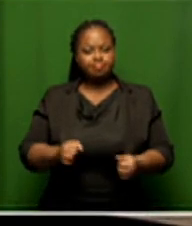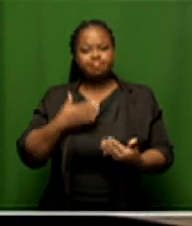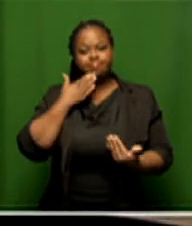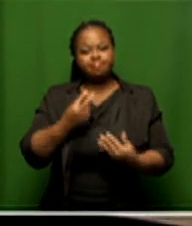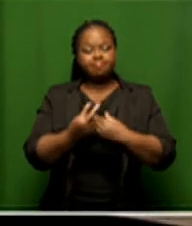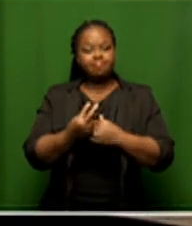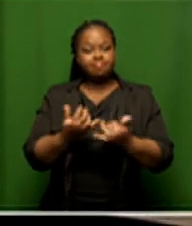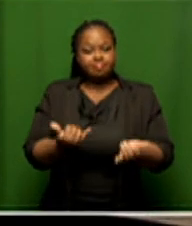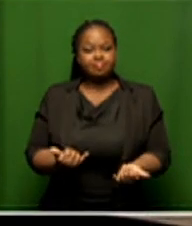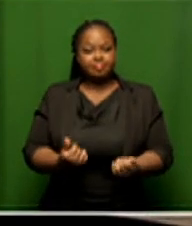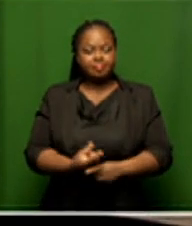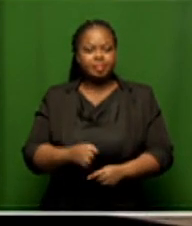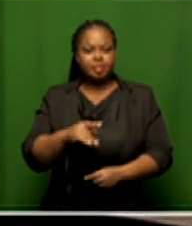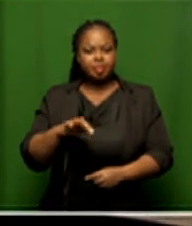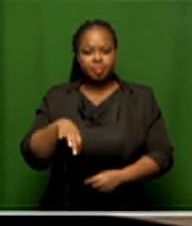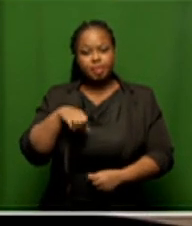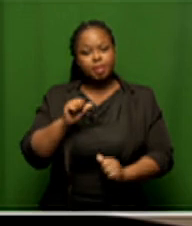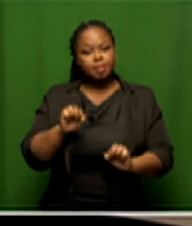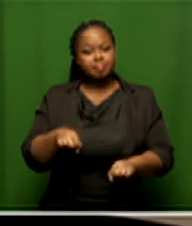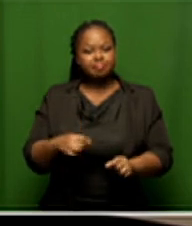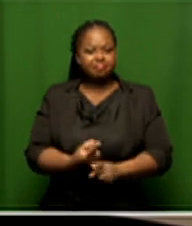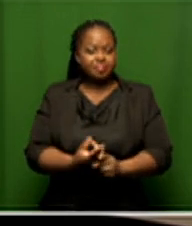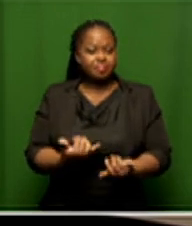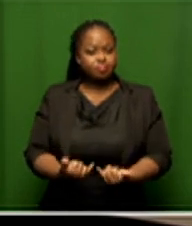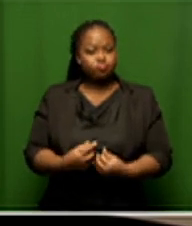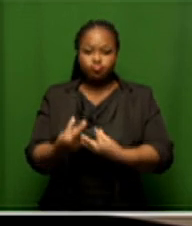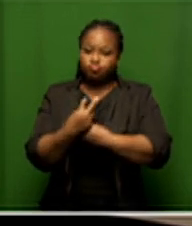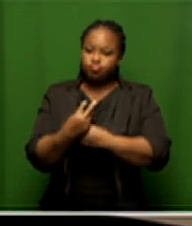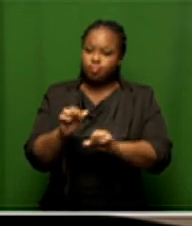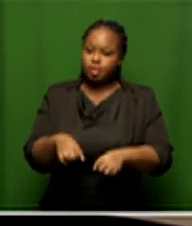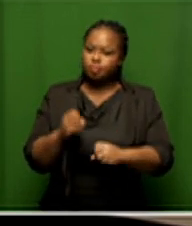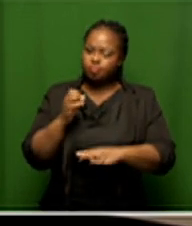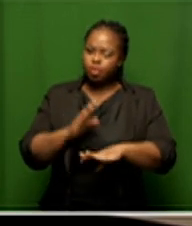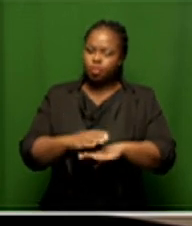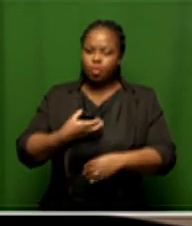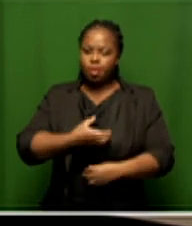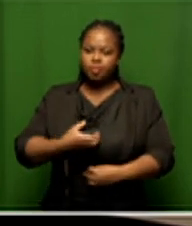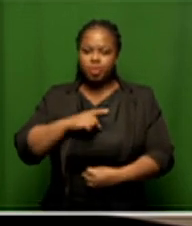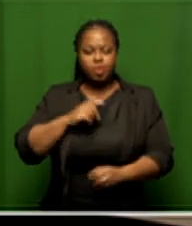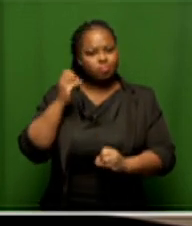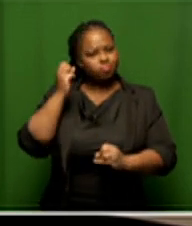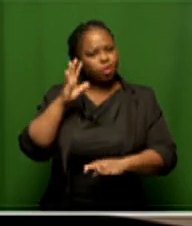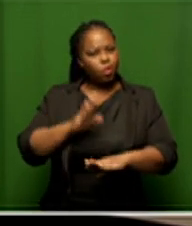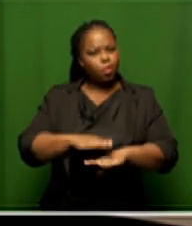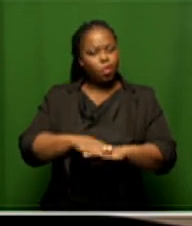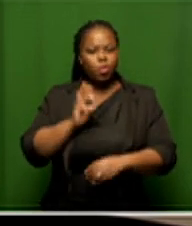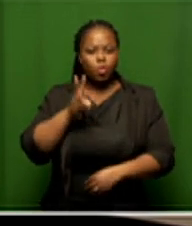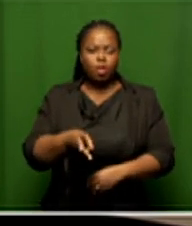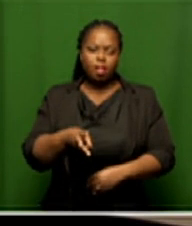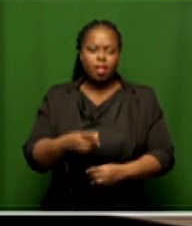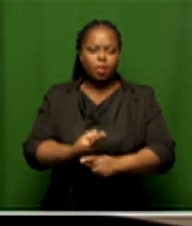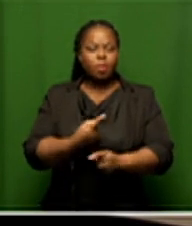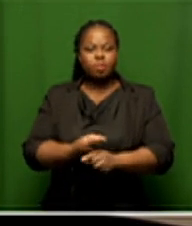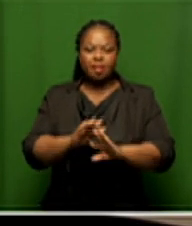And thank you so much for tuning in to SABC, and this is where you should stay. So get comfortable, because we'll be bringing you wall-to-wall